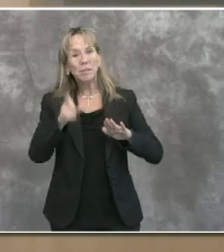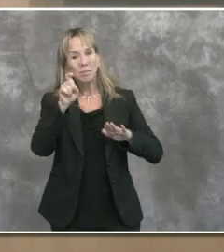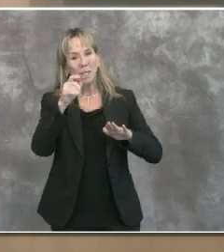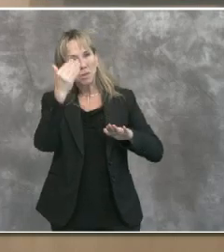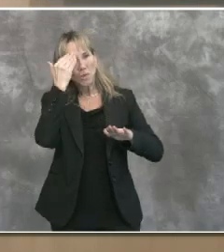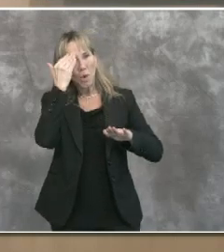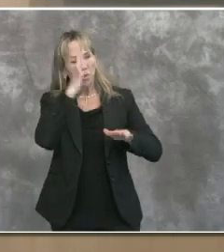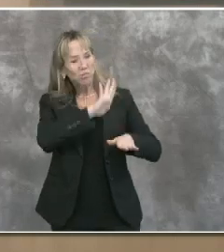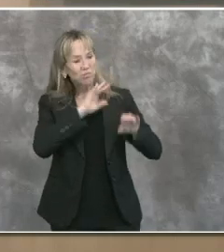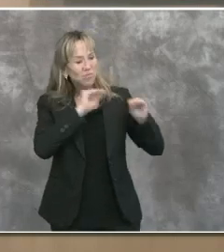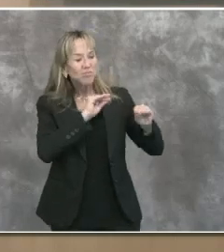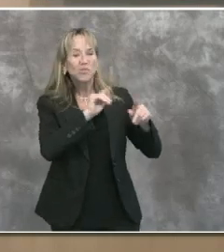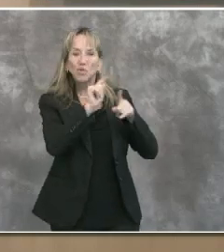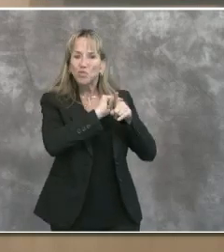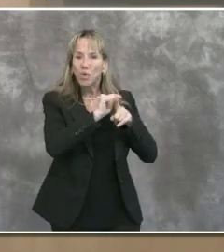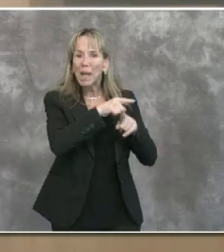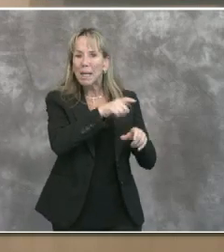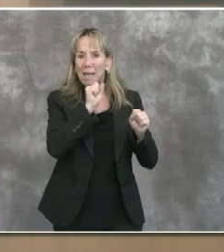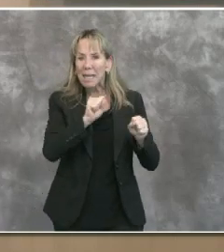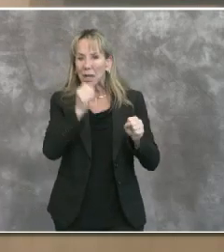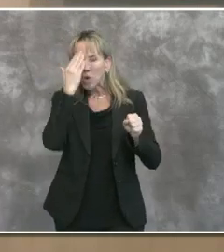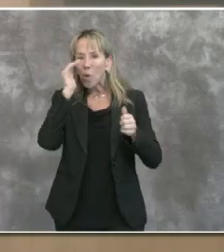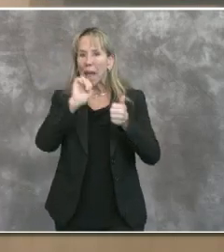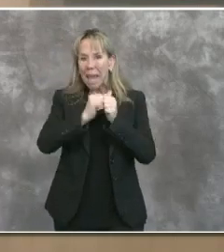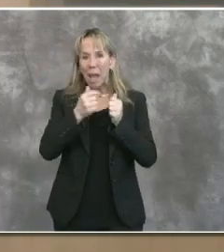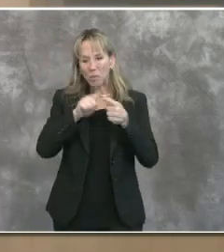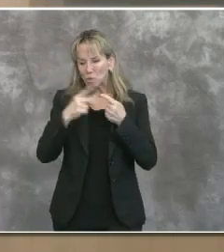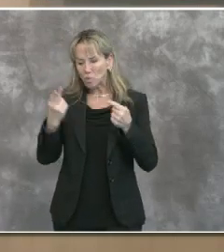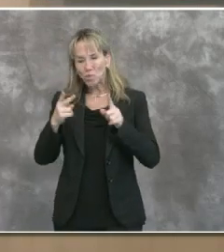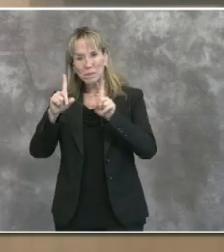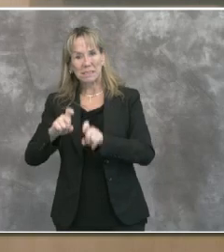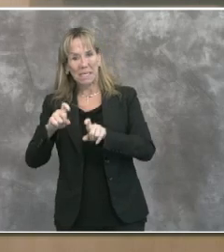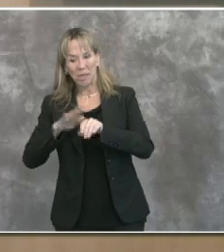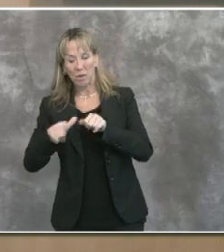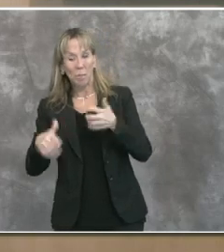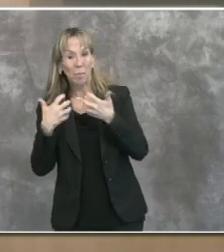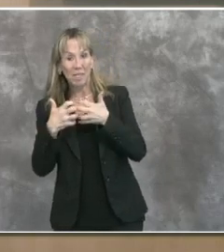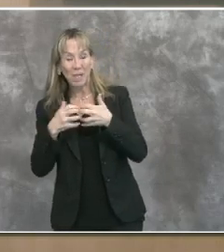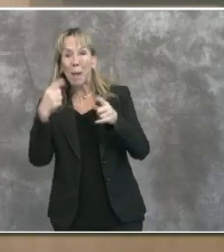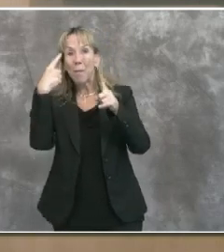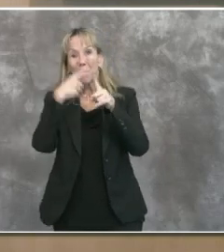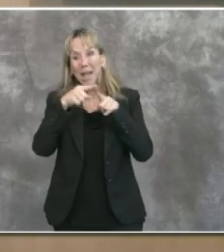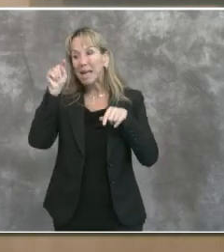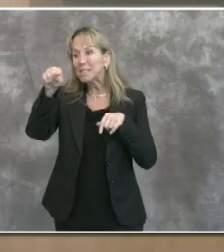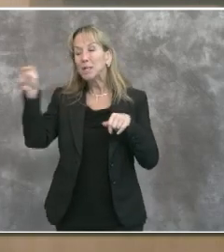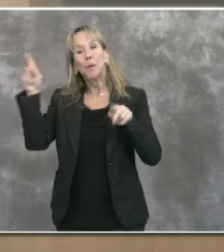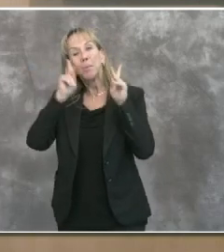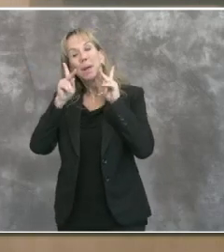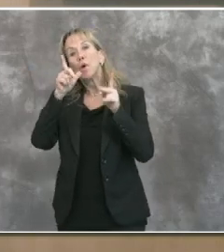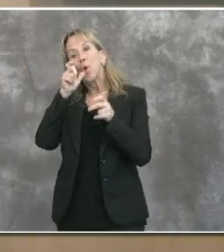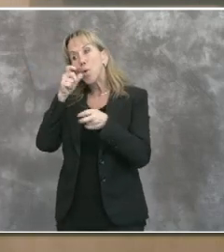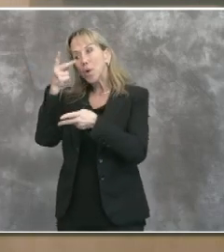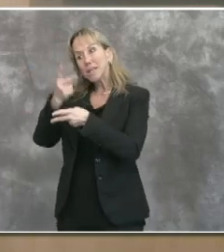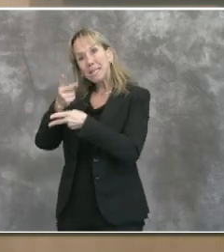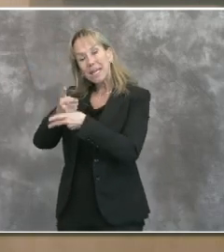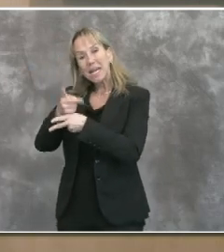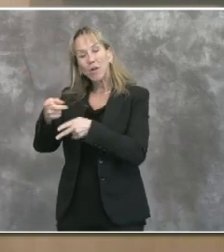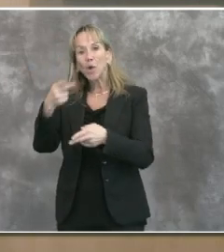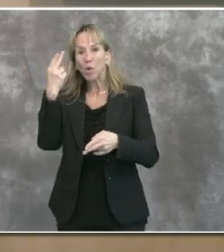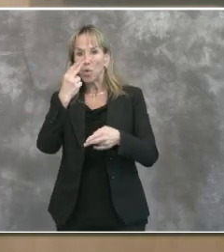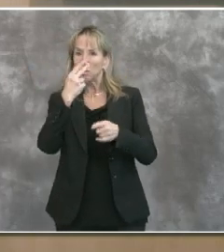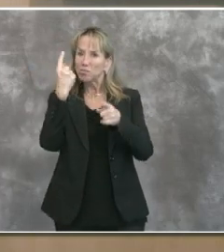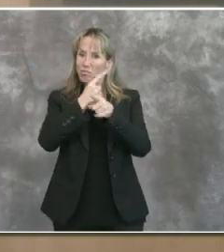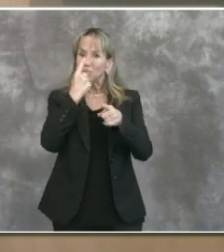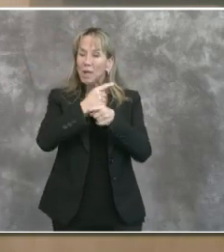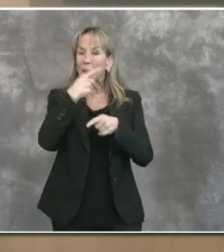extractions and prepare the machines correctly. And you have to have caregivers who are wearing proper PPE to